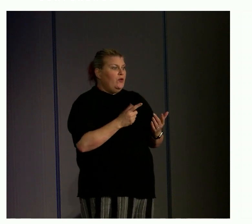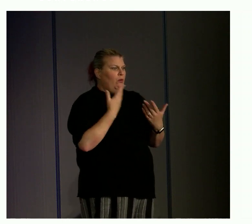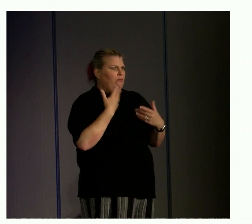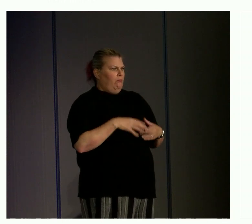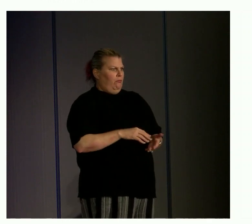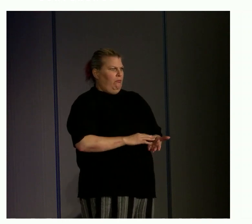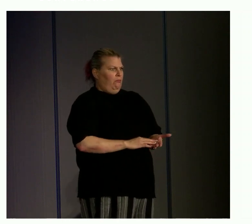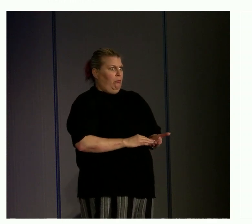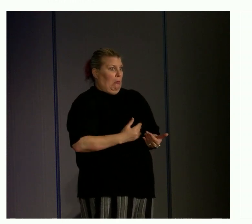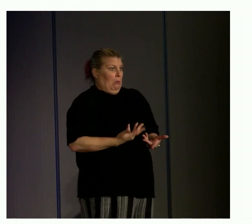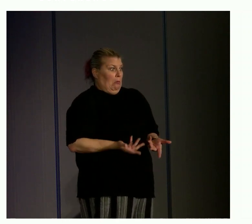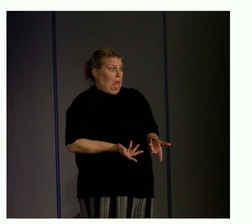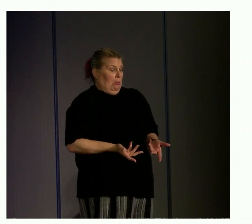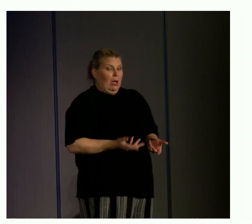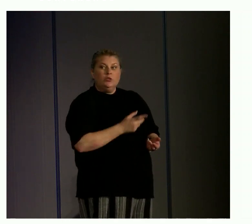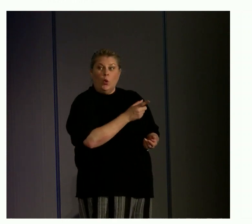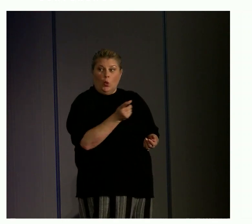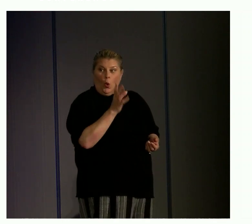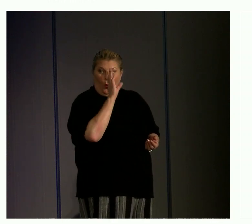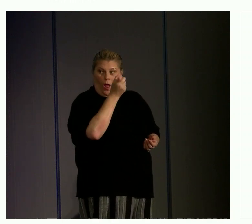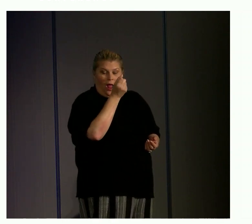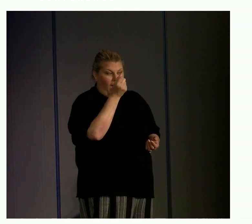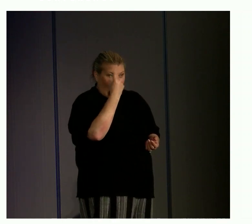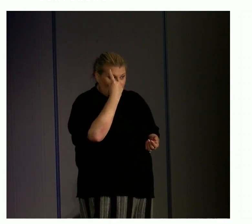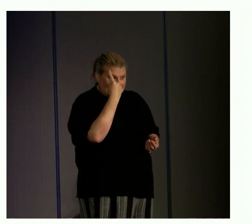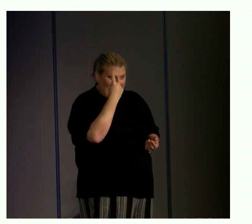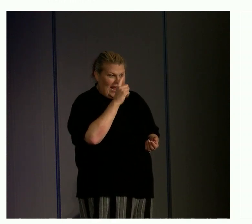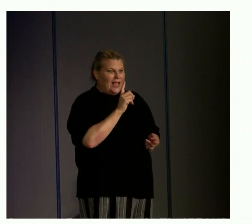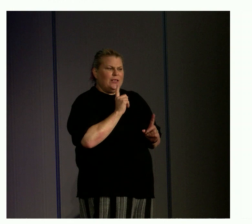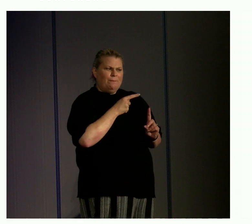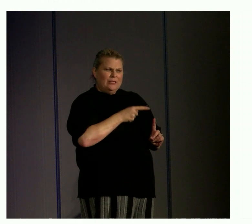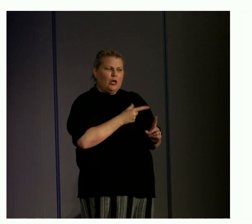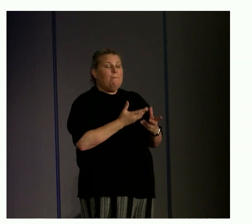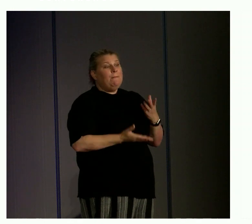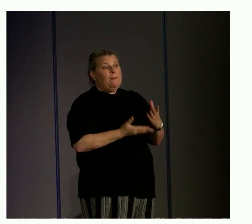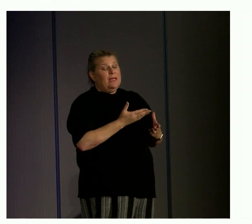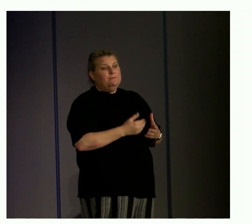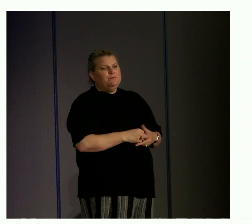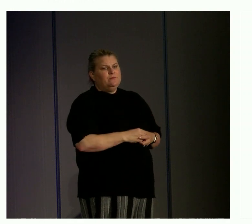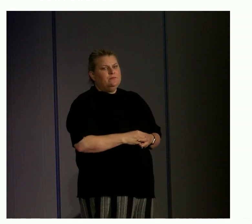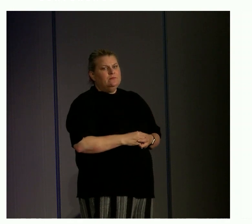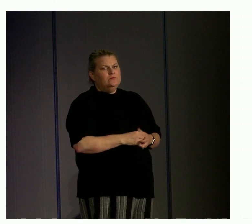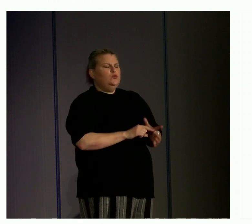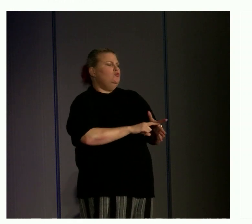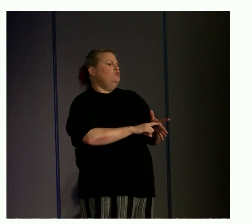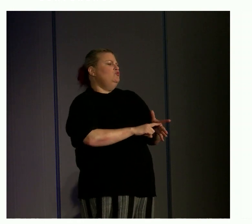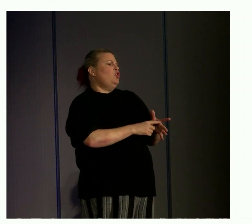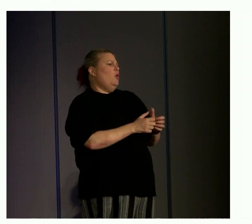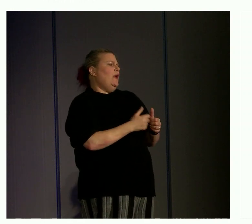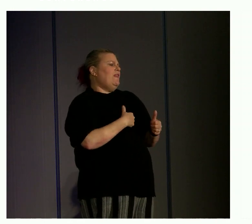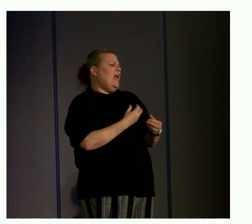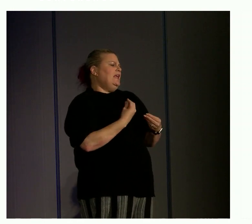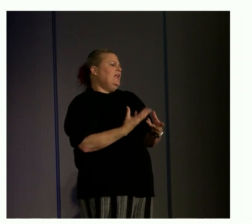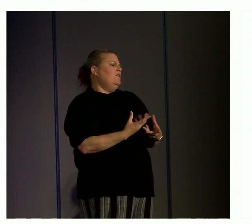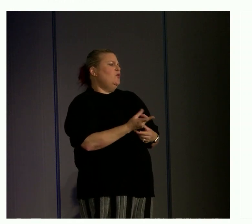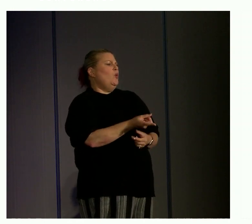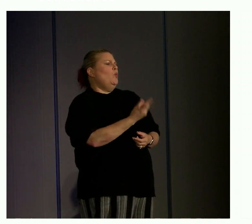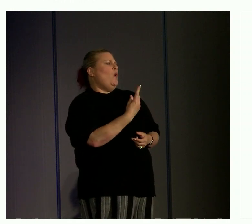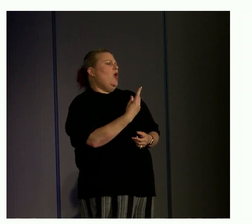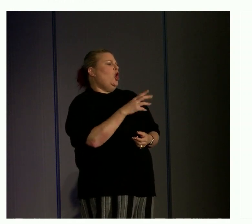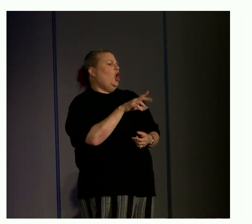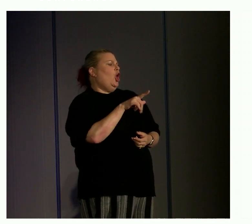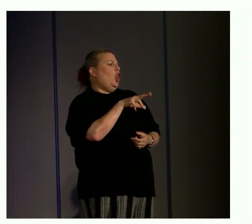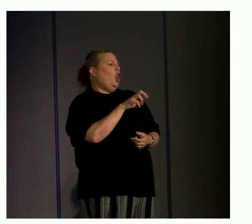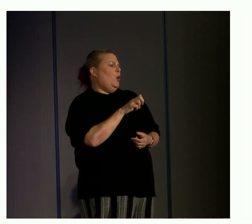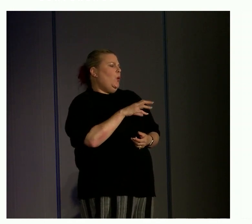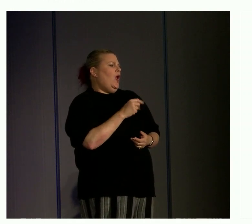Braille, so you will understand the mission. Maybe to start with, I can give you one clue